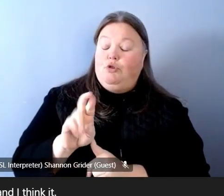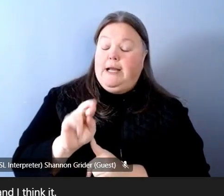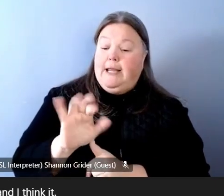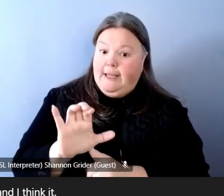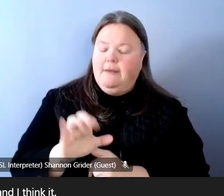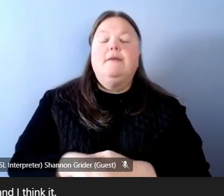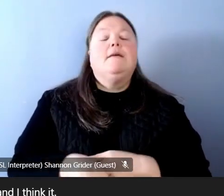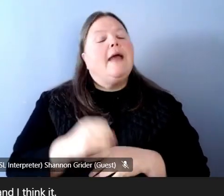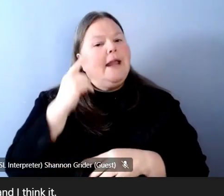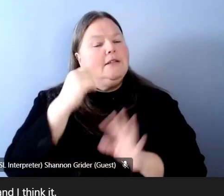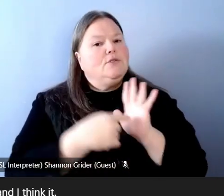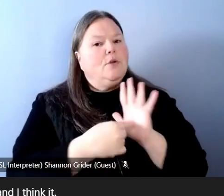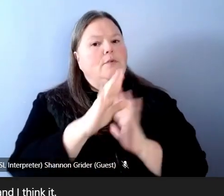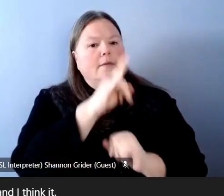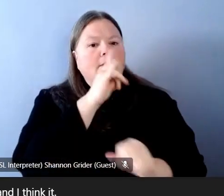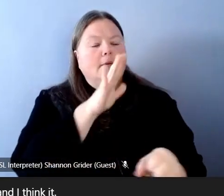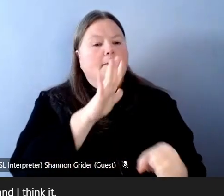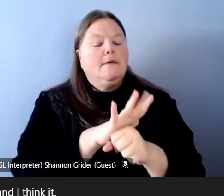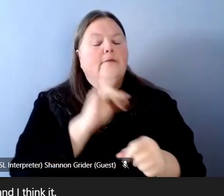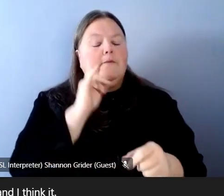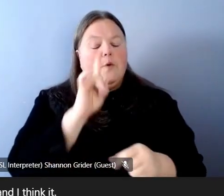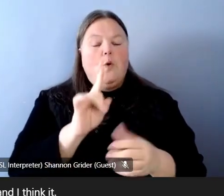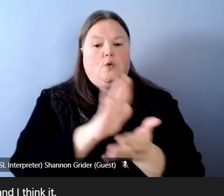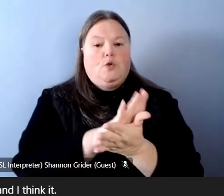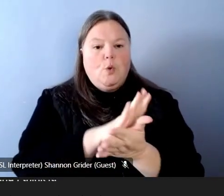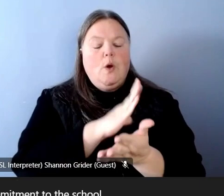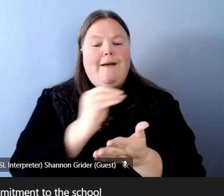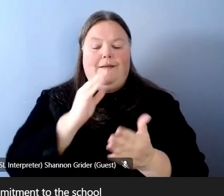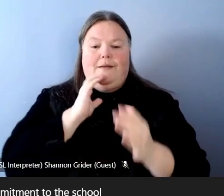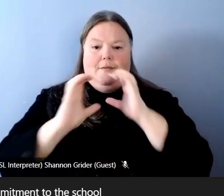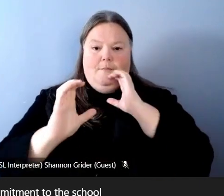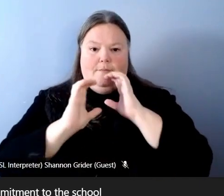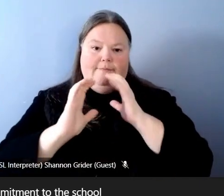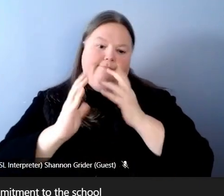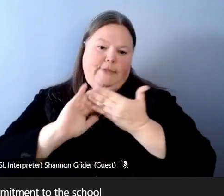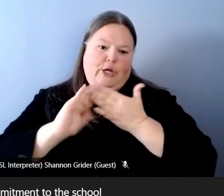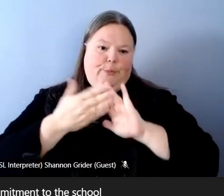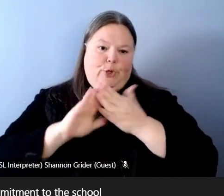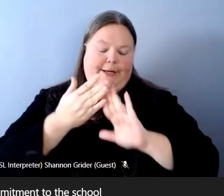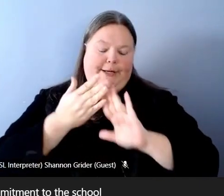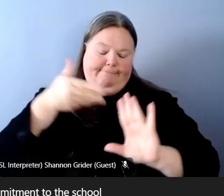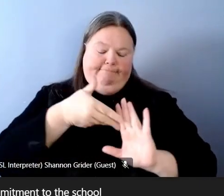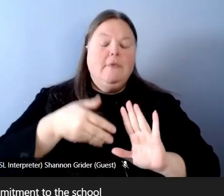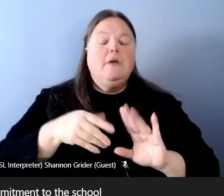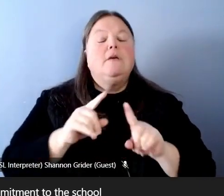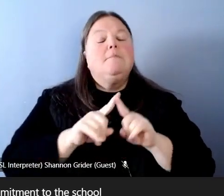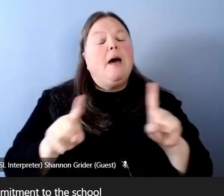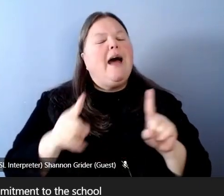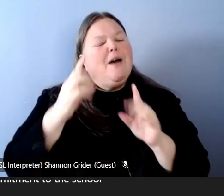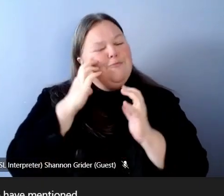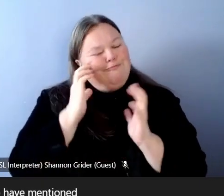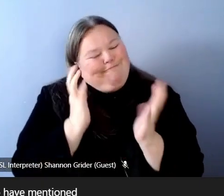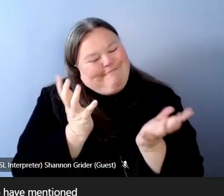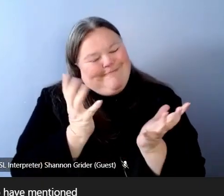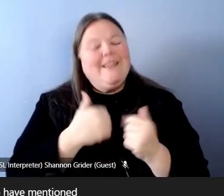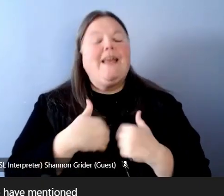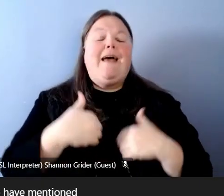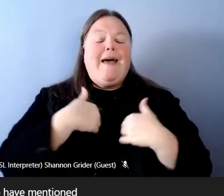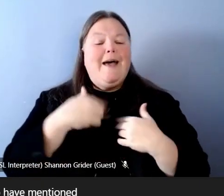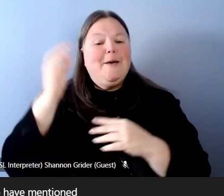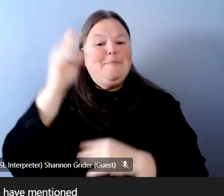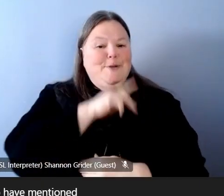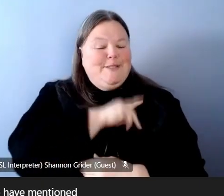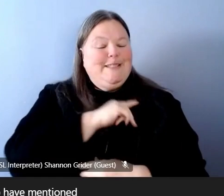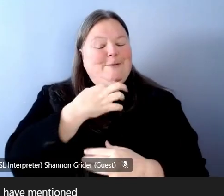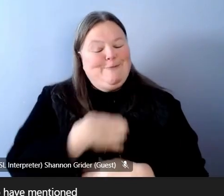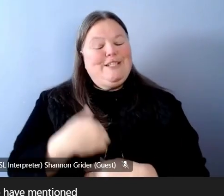their commitment to the school and community. But I do wish for it to have mentioned maybe more of how